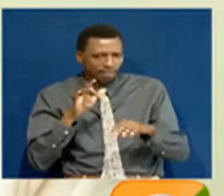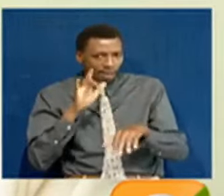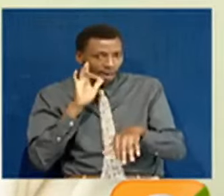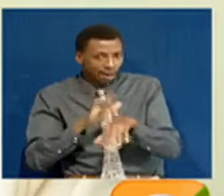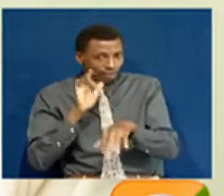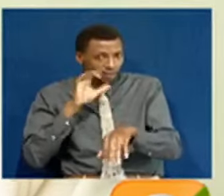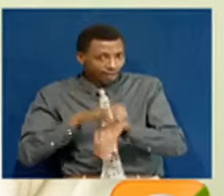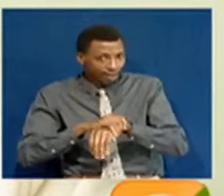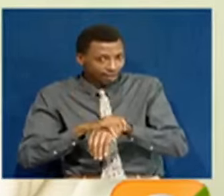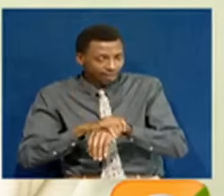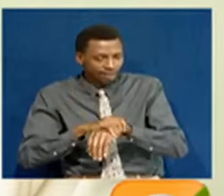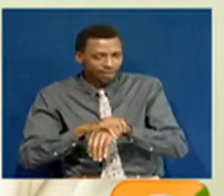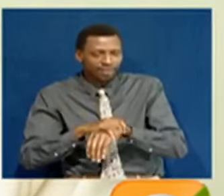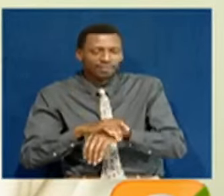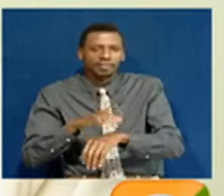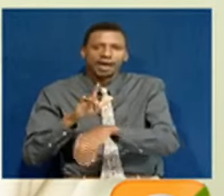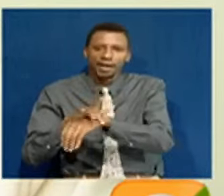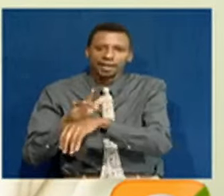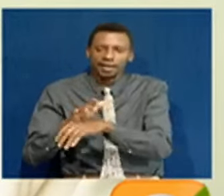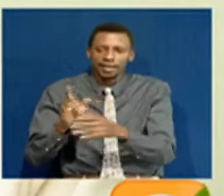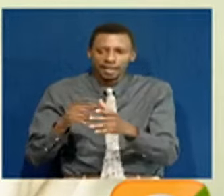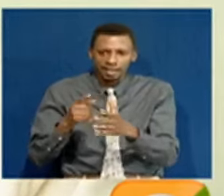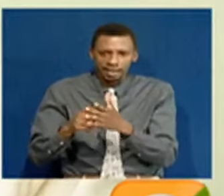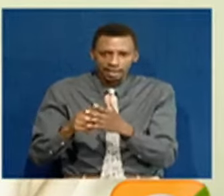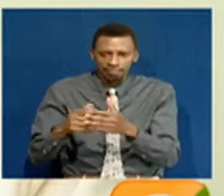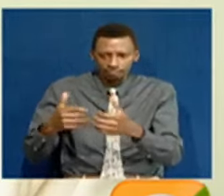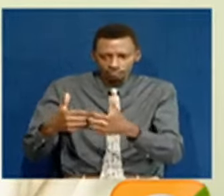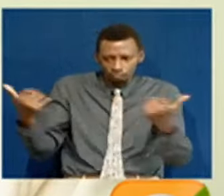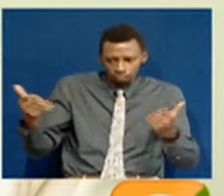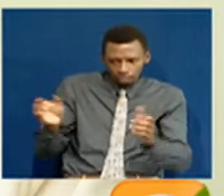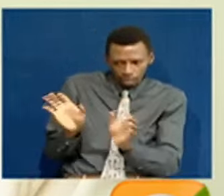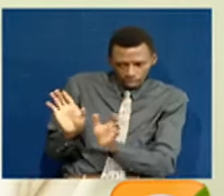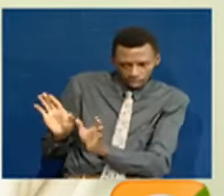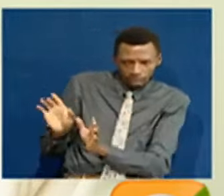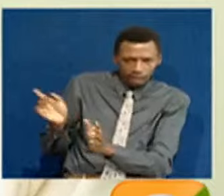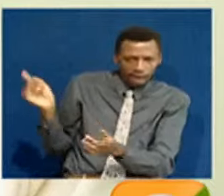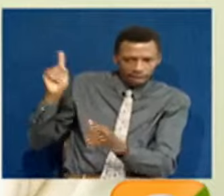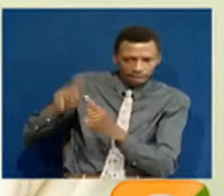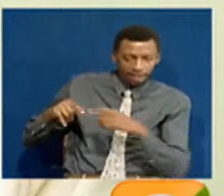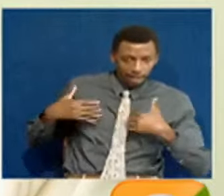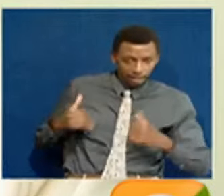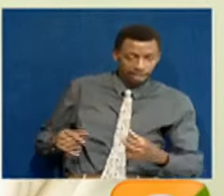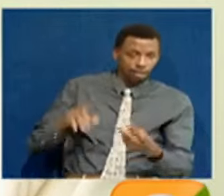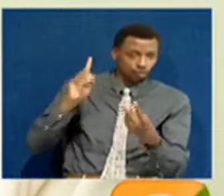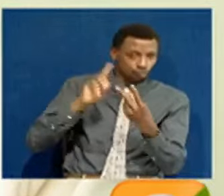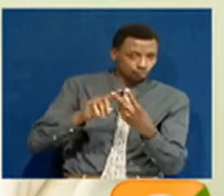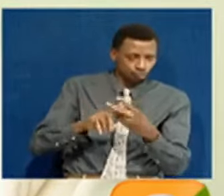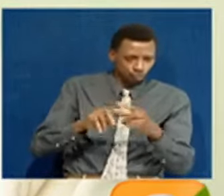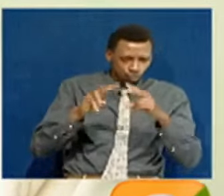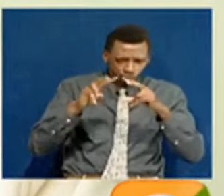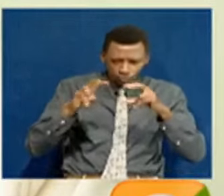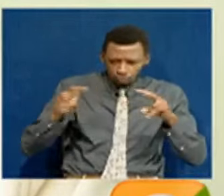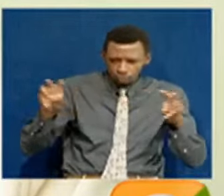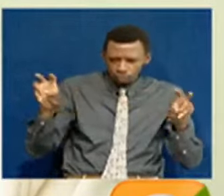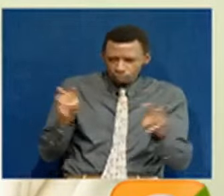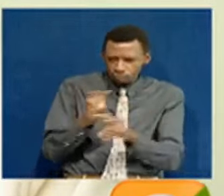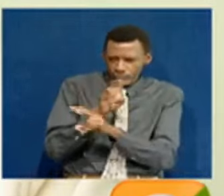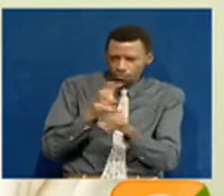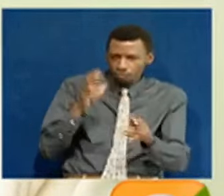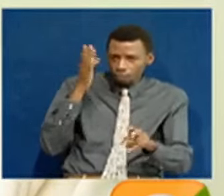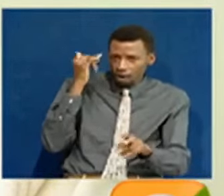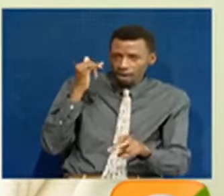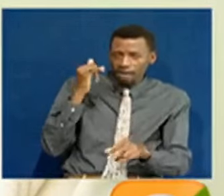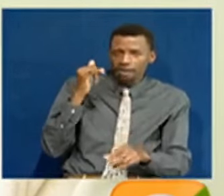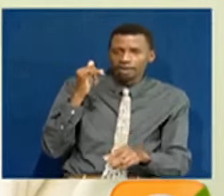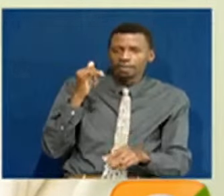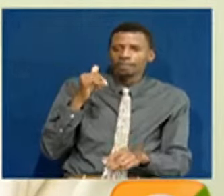early and then isolated till they are healed. And the second thing is also to monitor the variants, because you want to be able to,